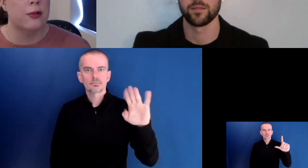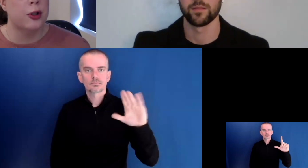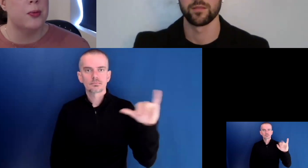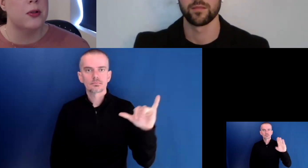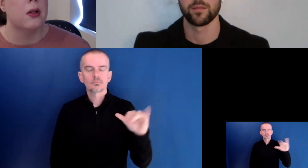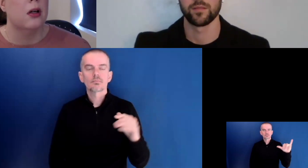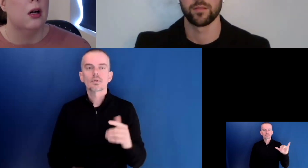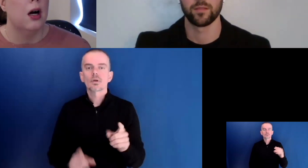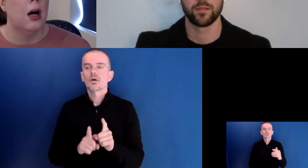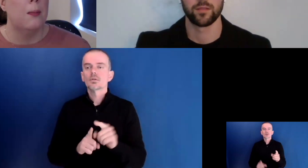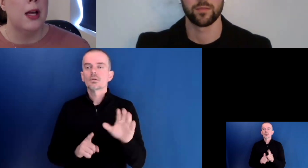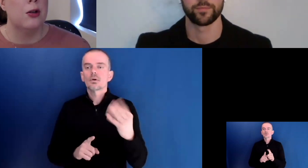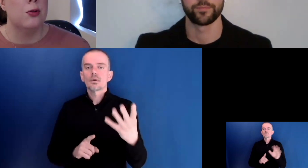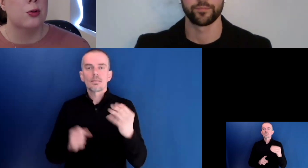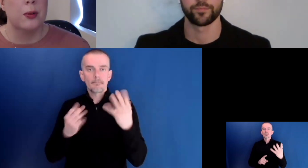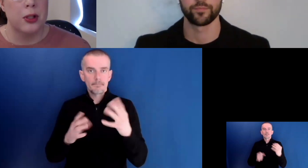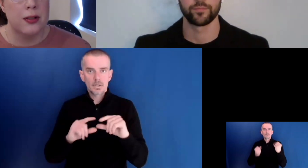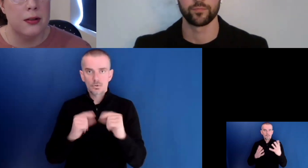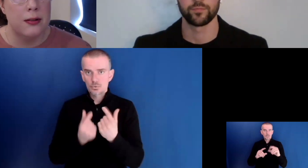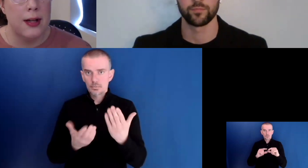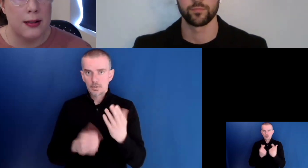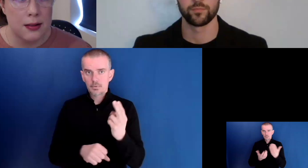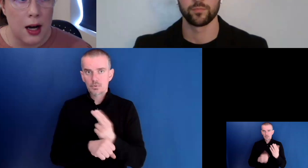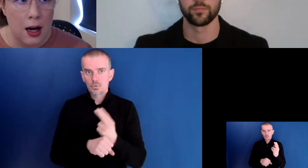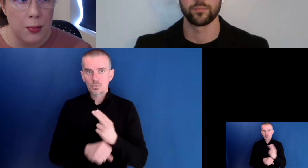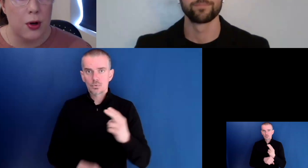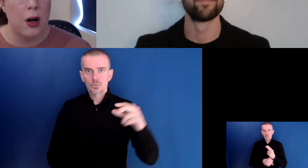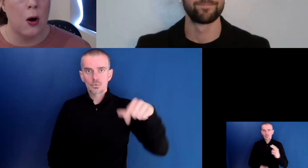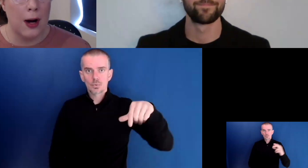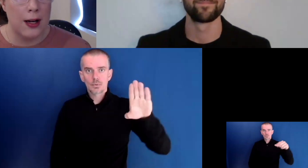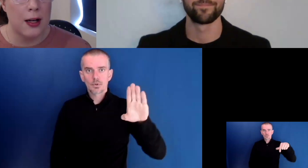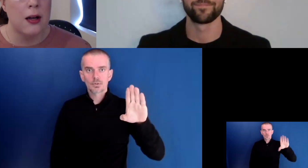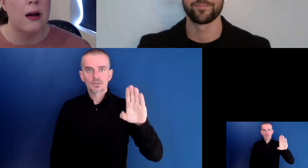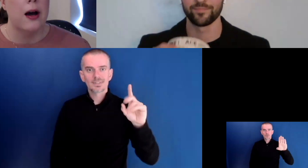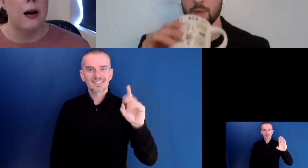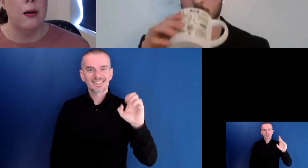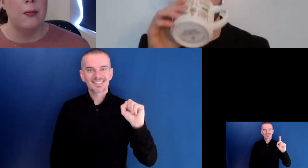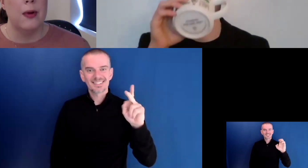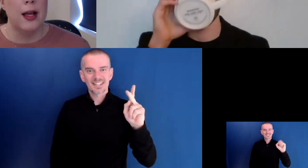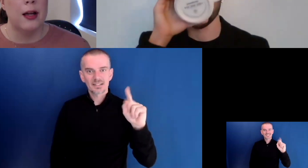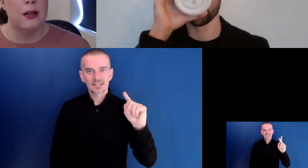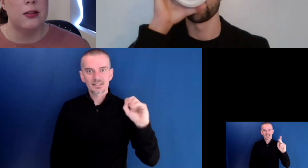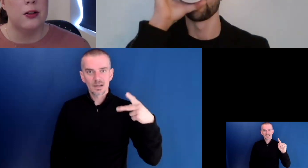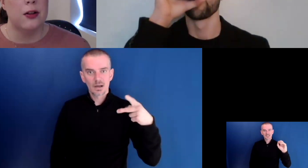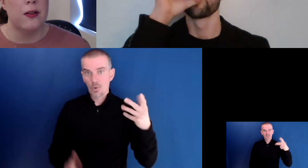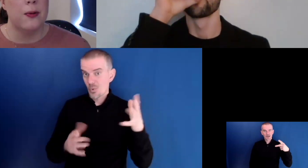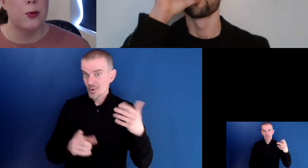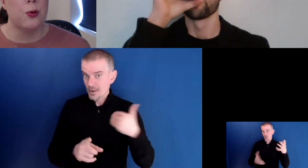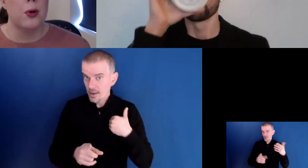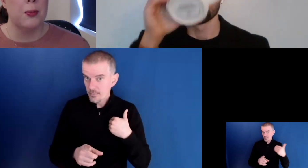a lot of groups may use QuickBooks Desktop already,